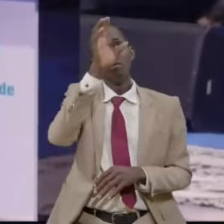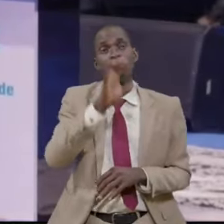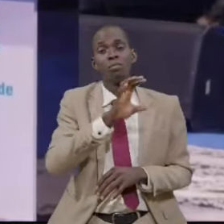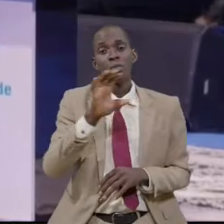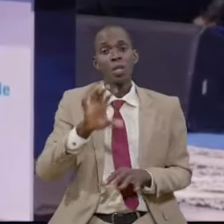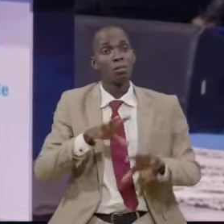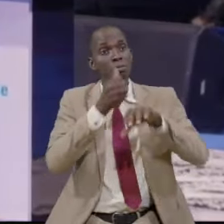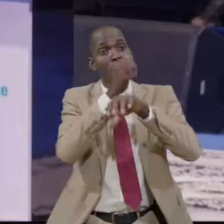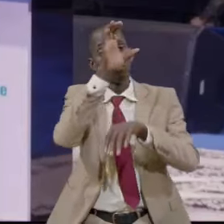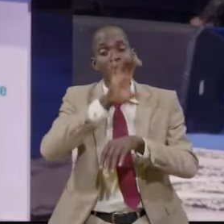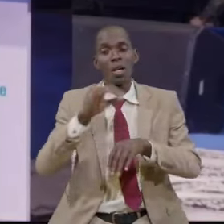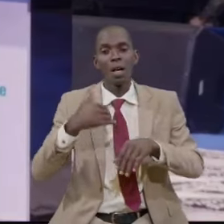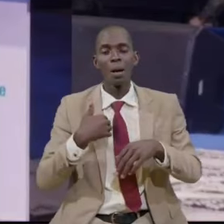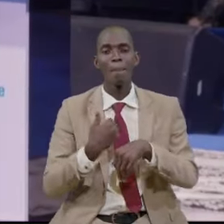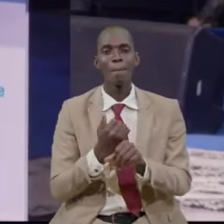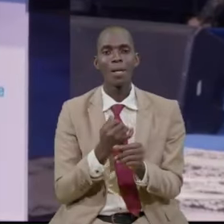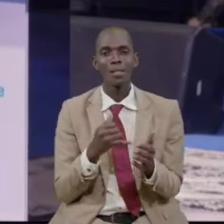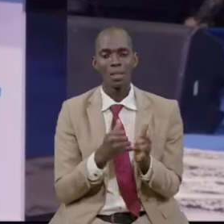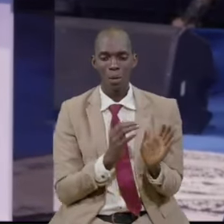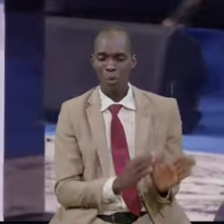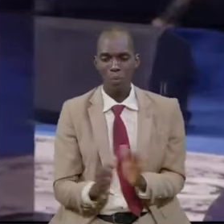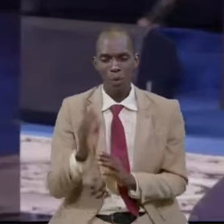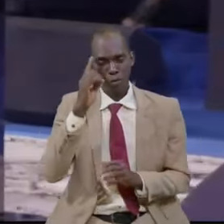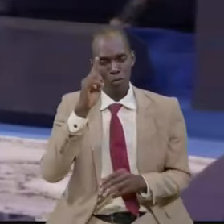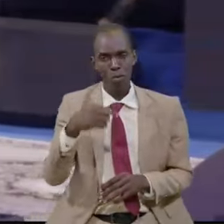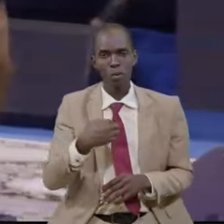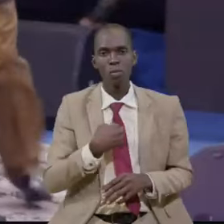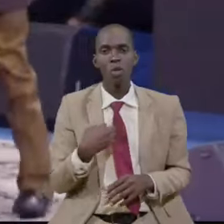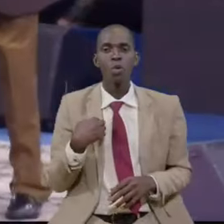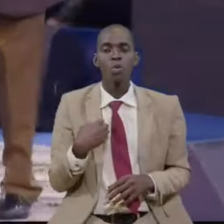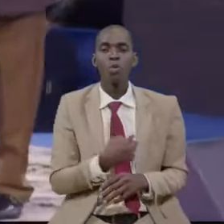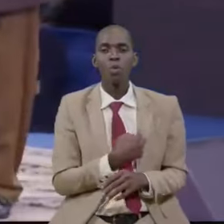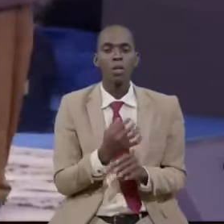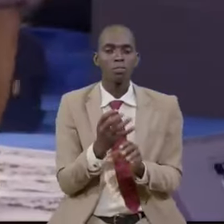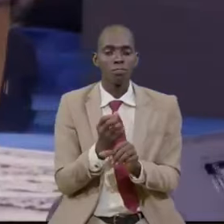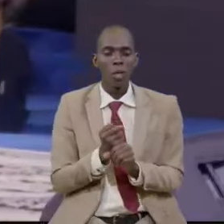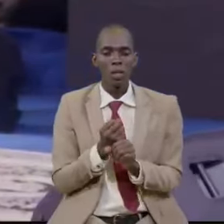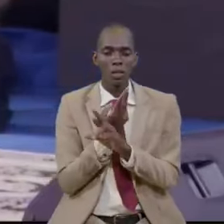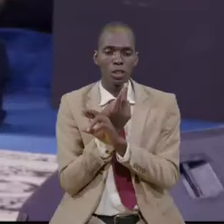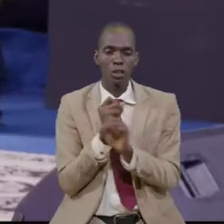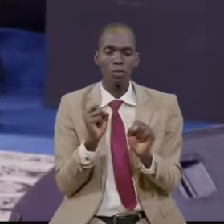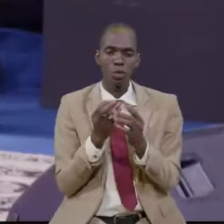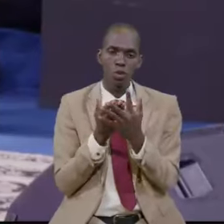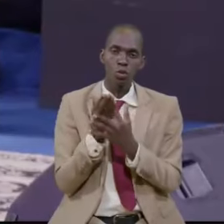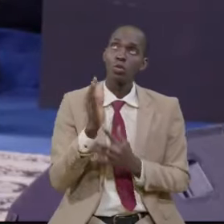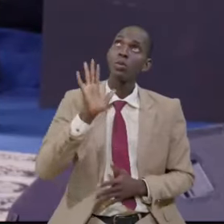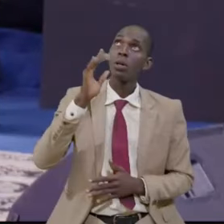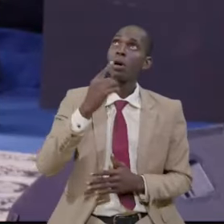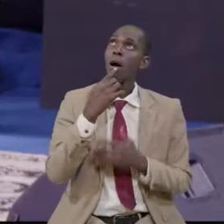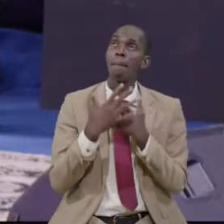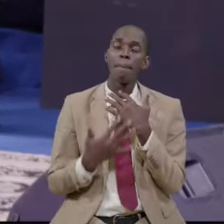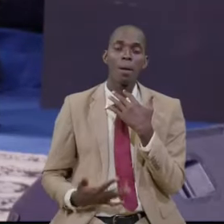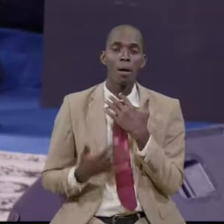We have redemption through his blood, even the forgiveness